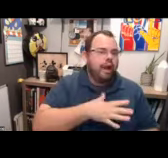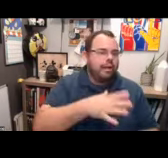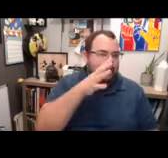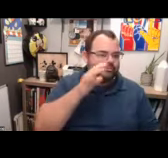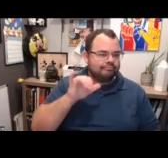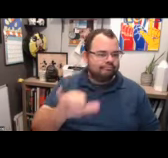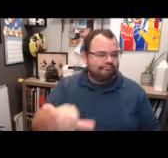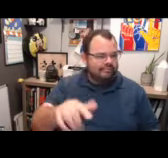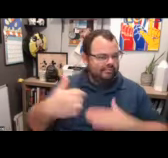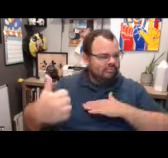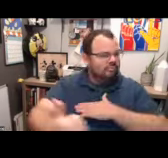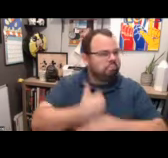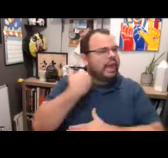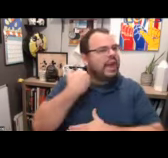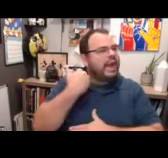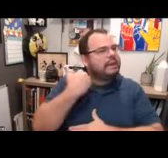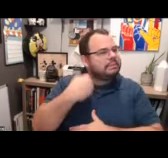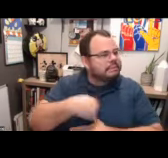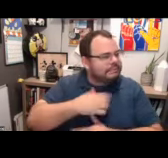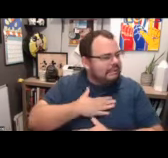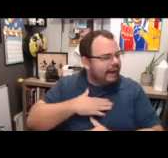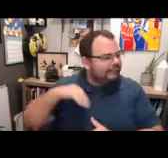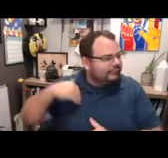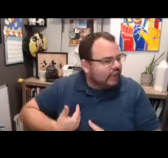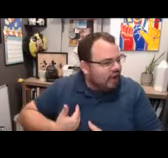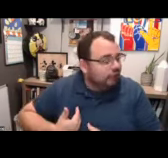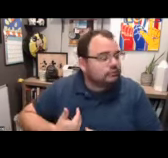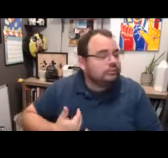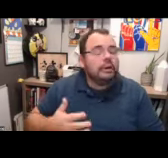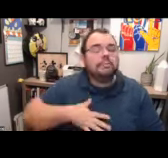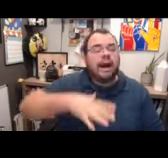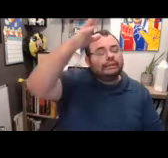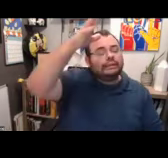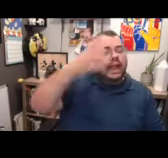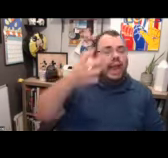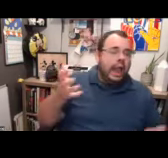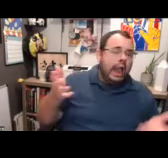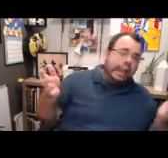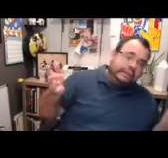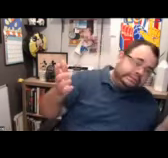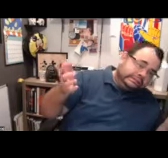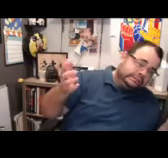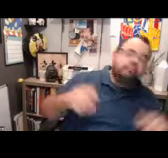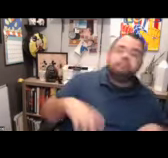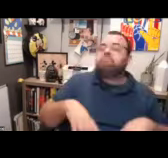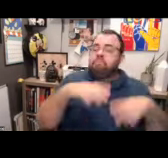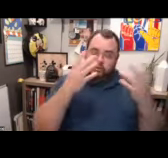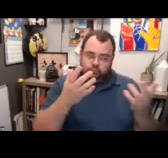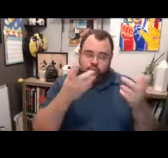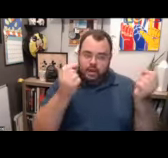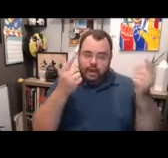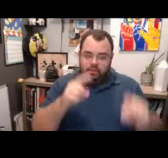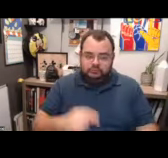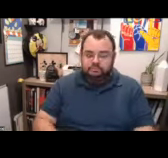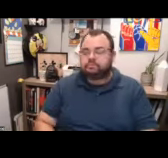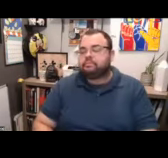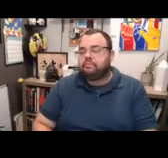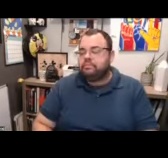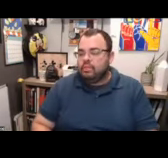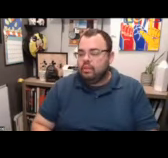something wrong. What could have gone wrong? And they felt like they blamed themselves. They felt like that they were at fault.